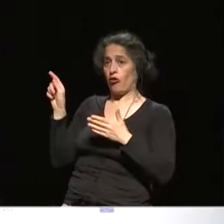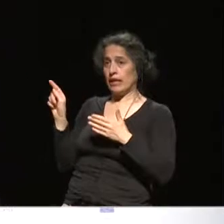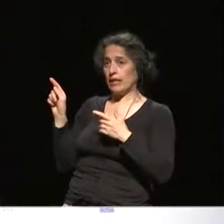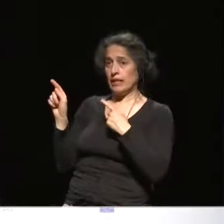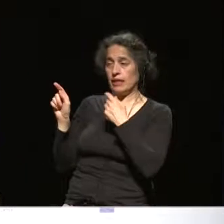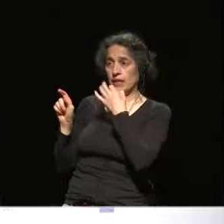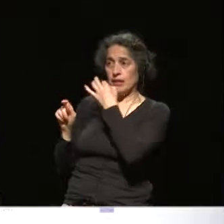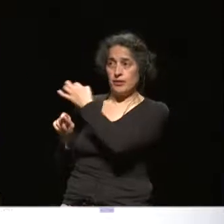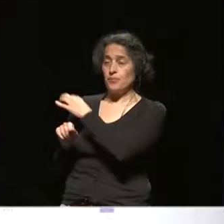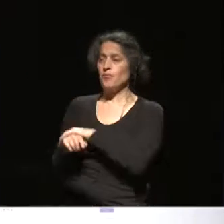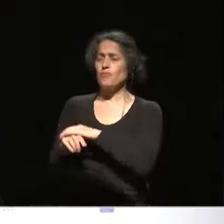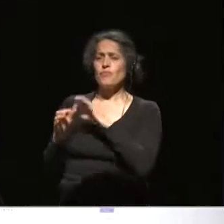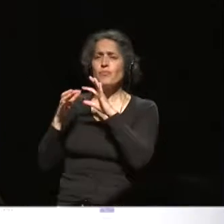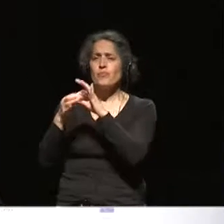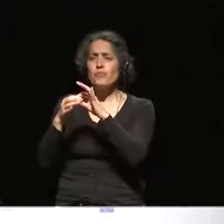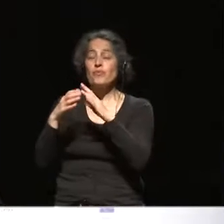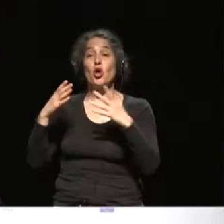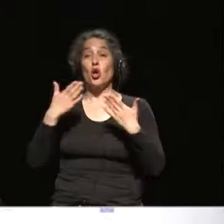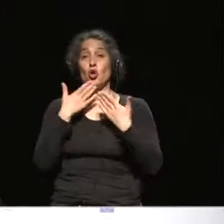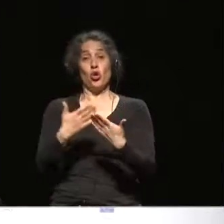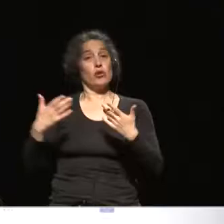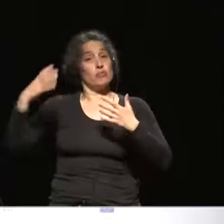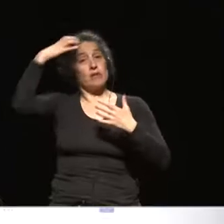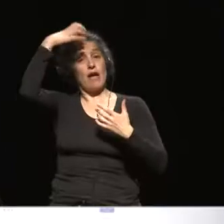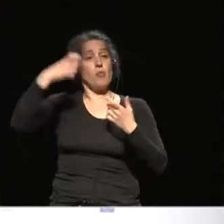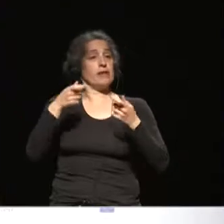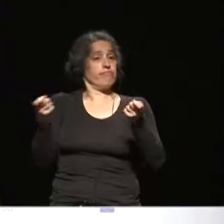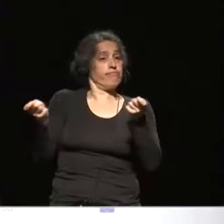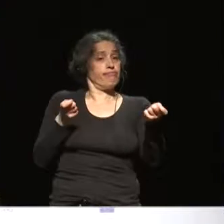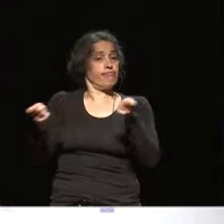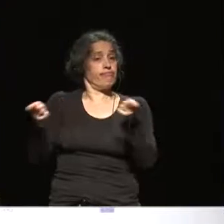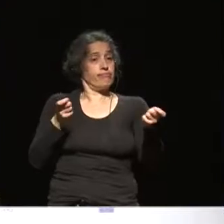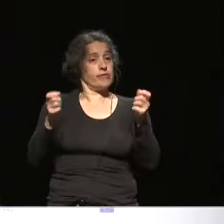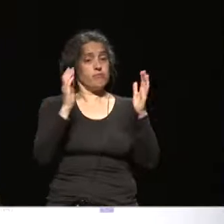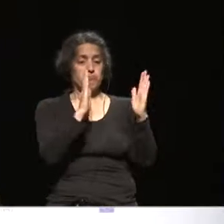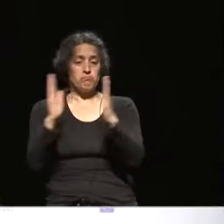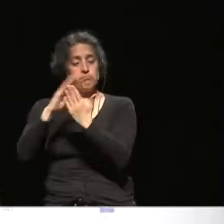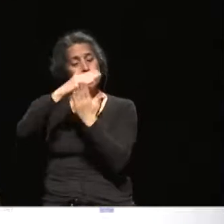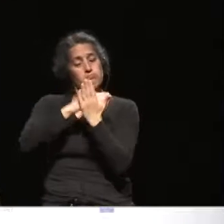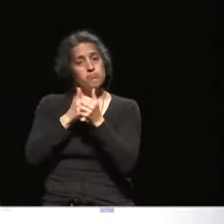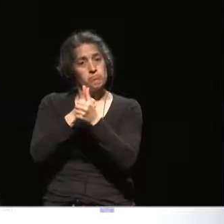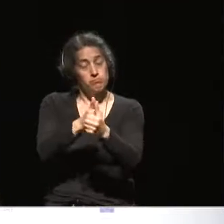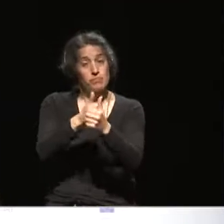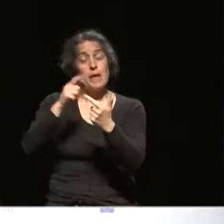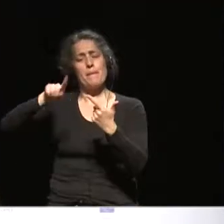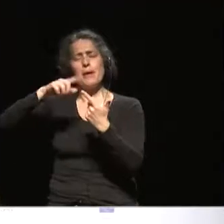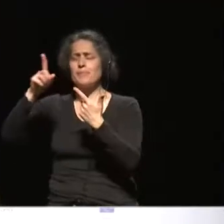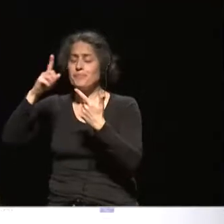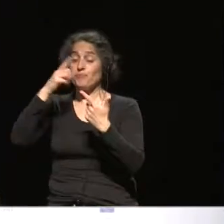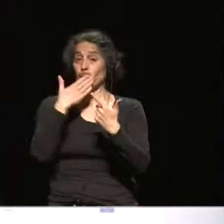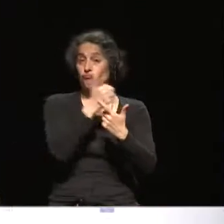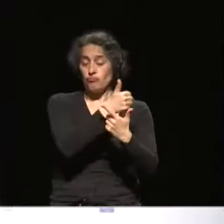Apart from the issues connected with good governance, is the Polish development assistance